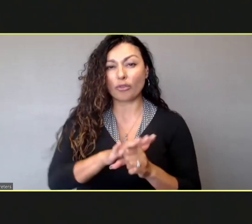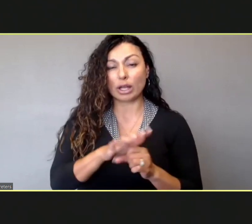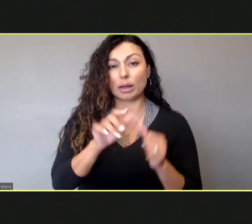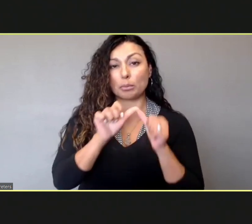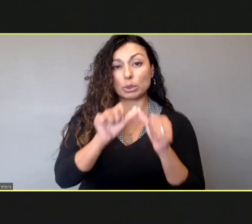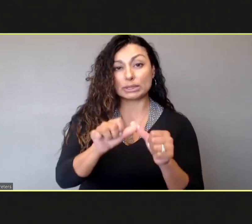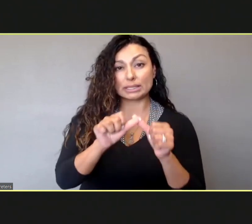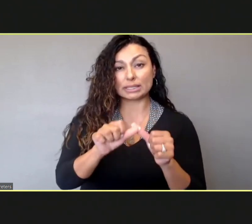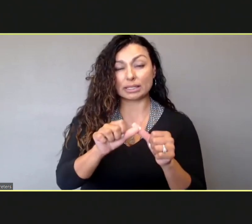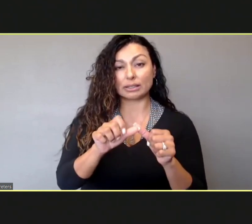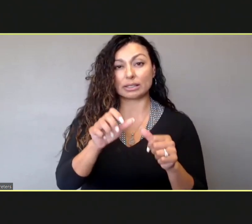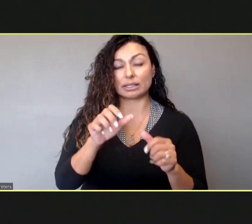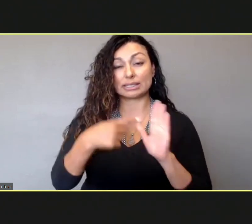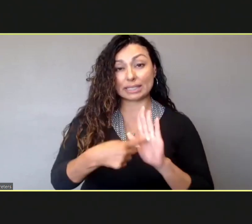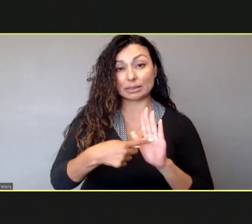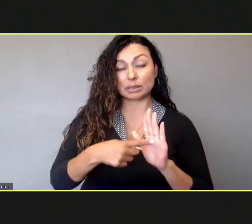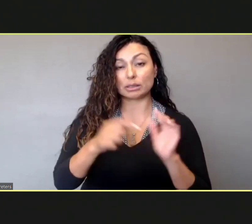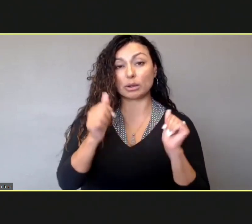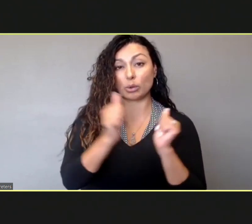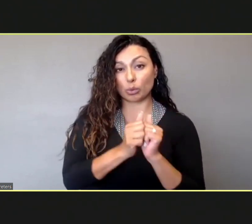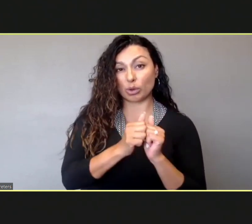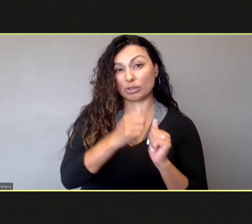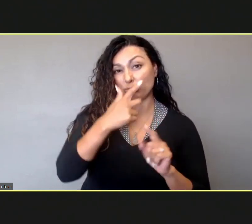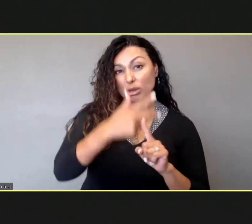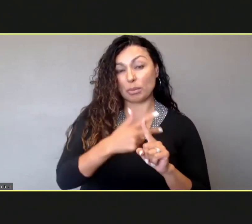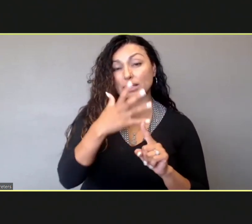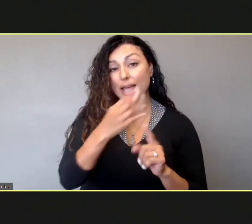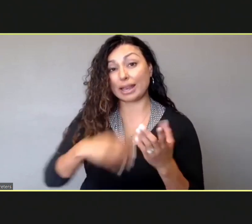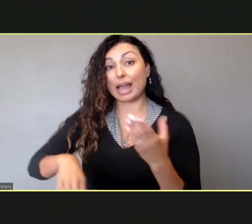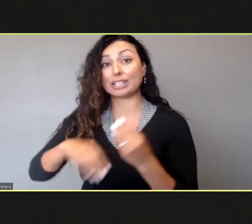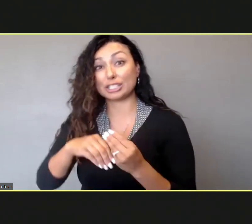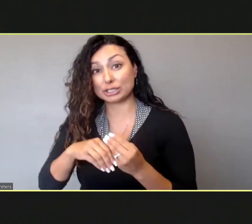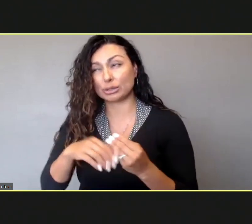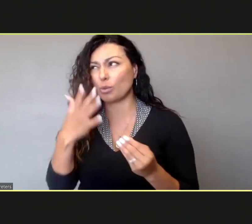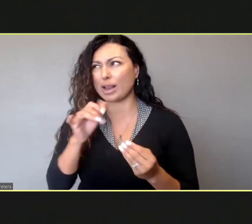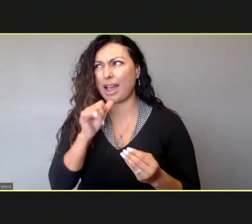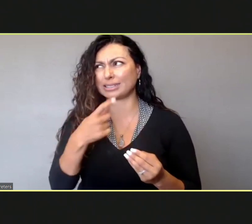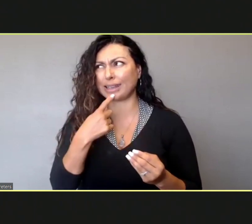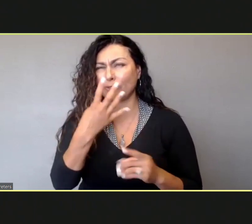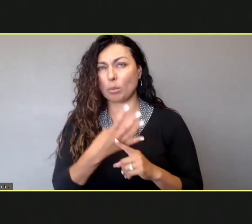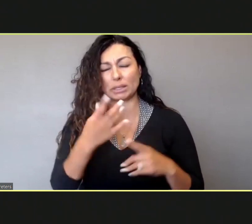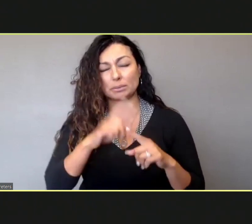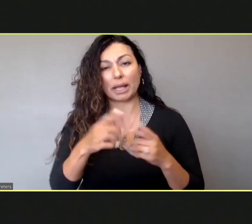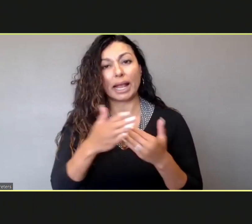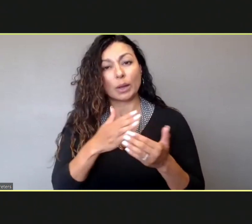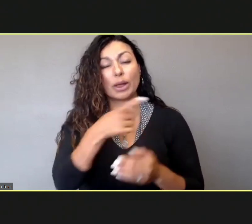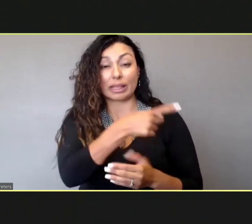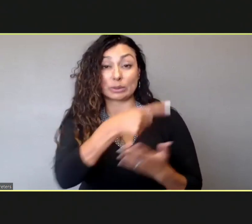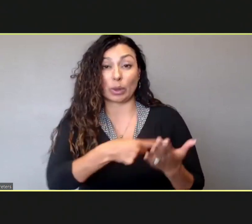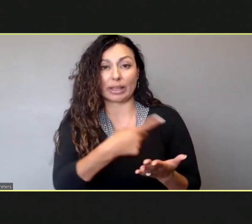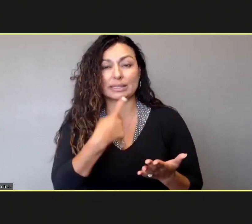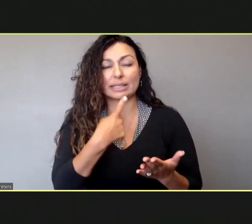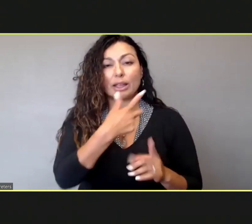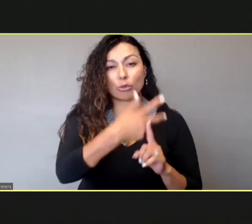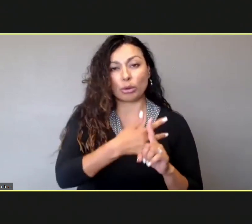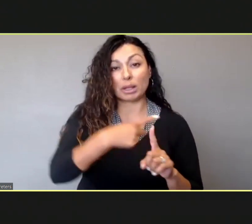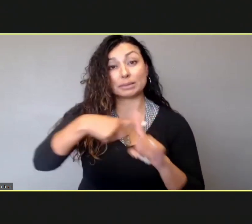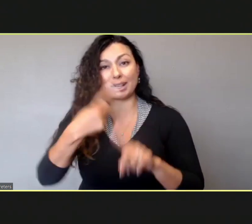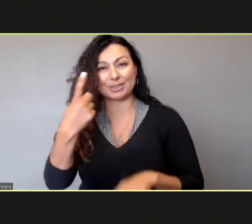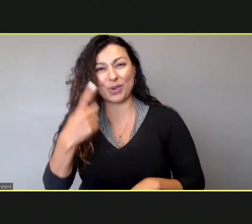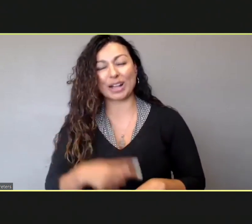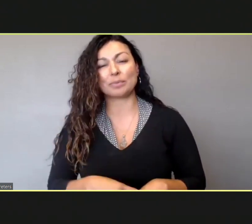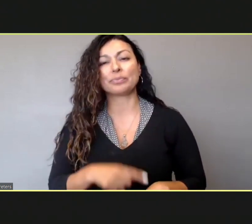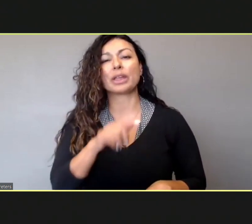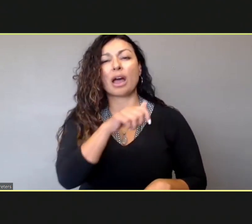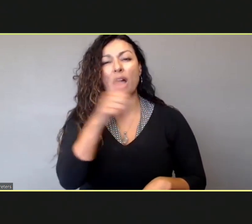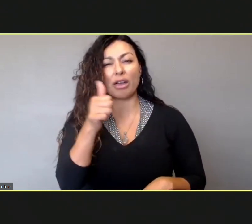months with an additional month of symptoms. I don't know why they don't say 4 months, but that's like infectious disease experts and other people I talk